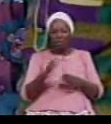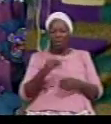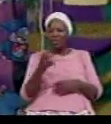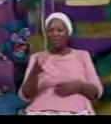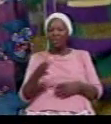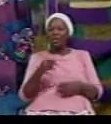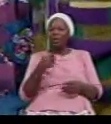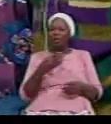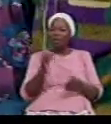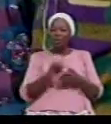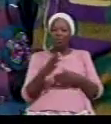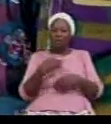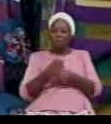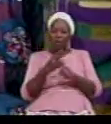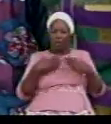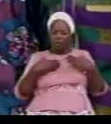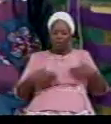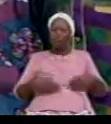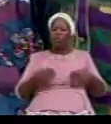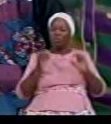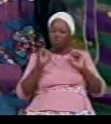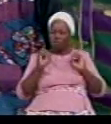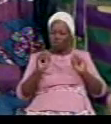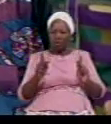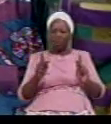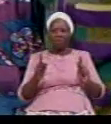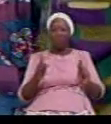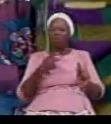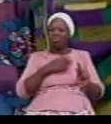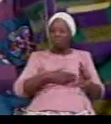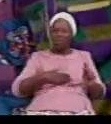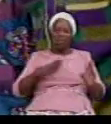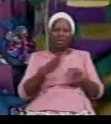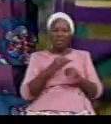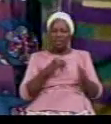And not starch, starch, starch every